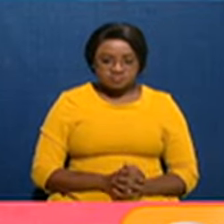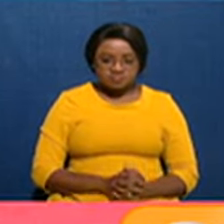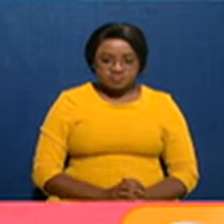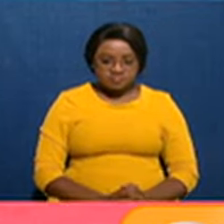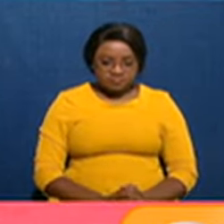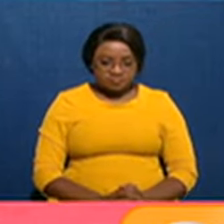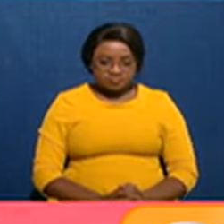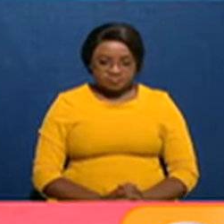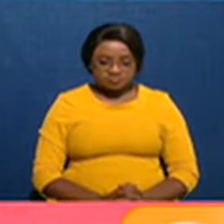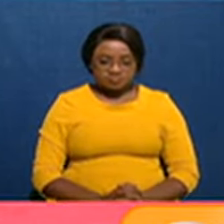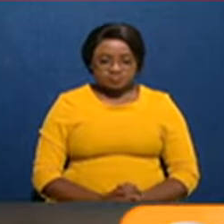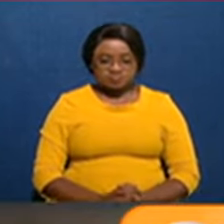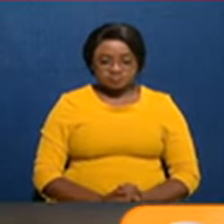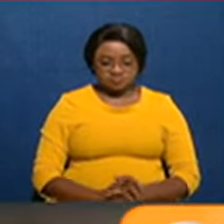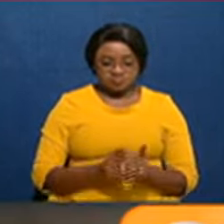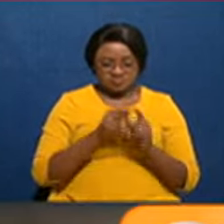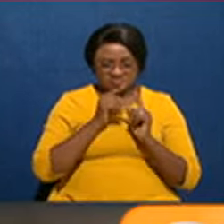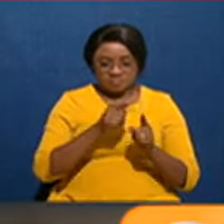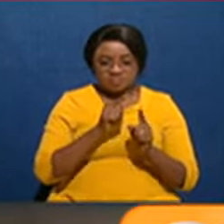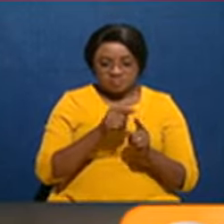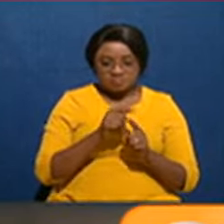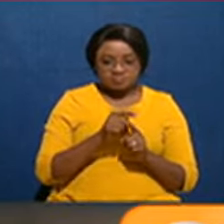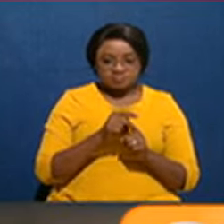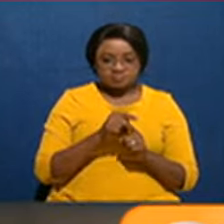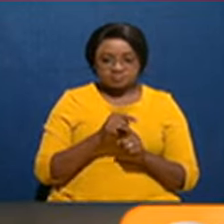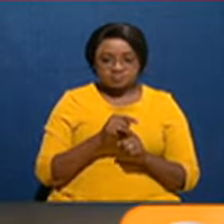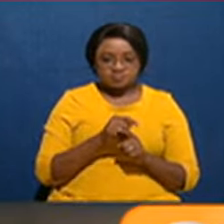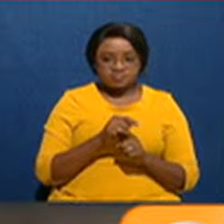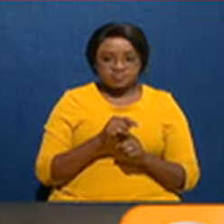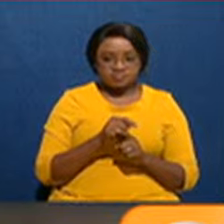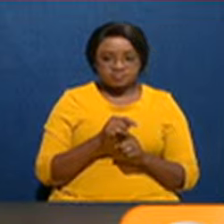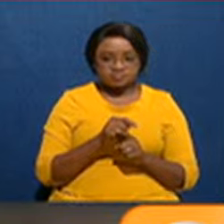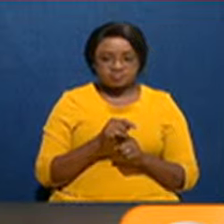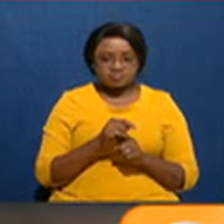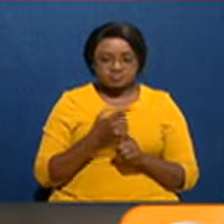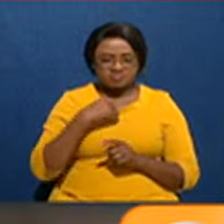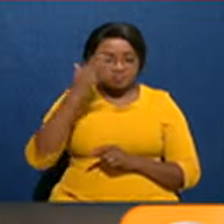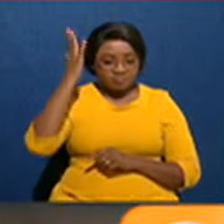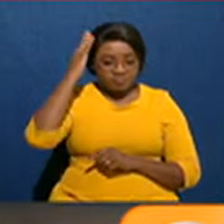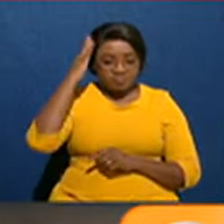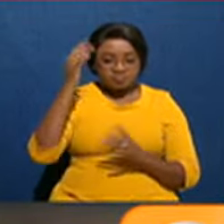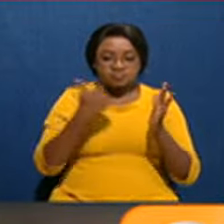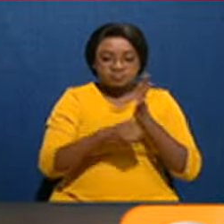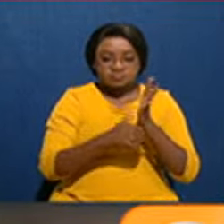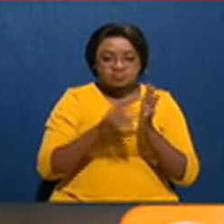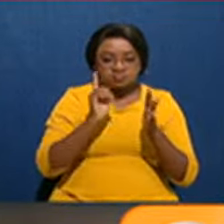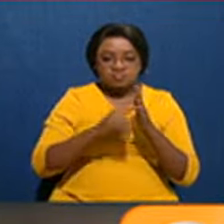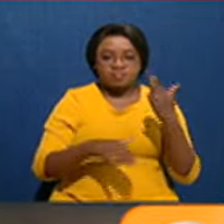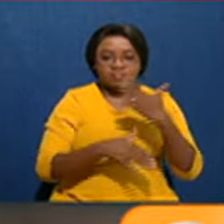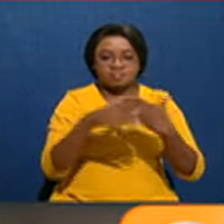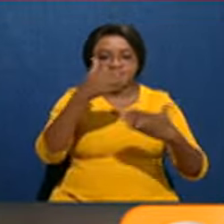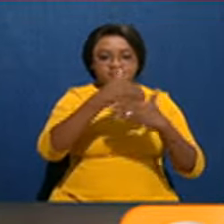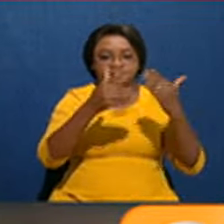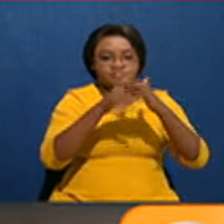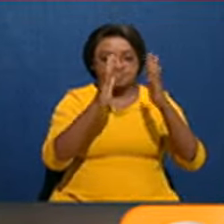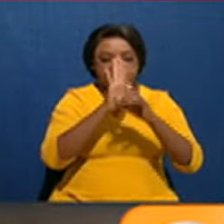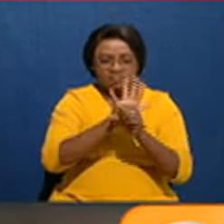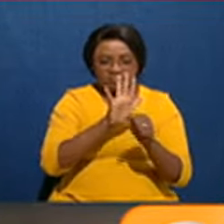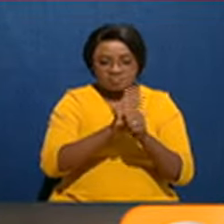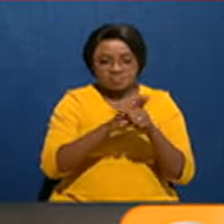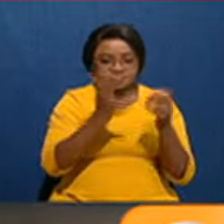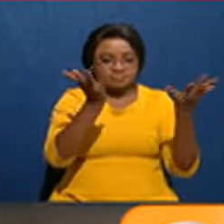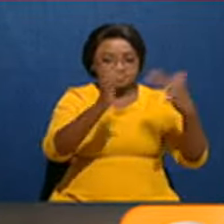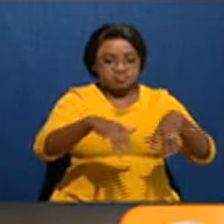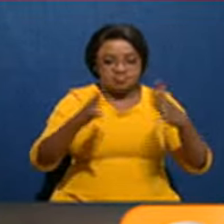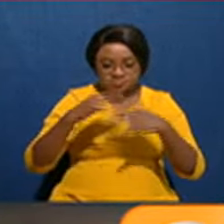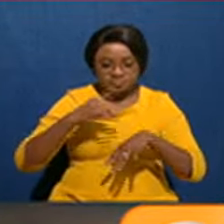integrity can be connected to, I know the question is talking about the menace of collapsing buildings, which we have witnessed over